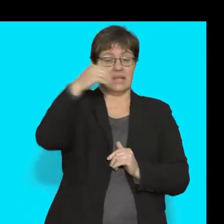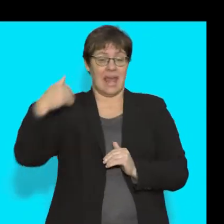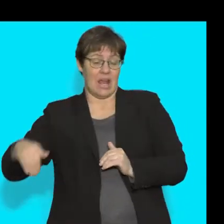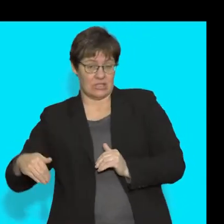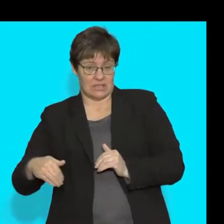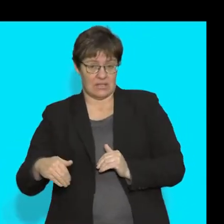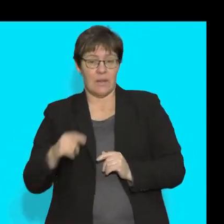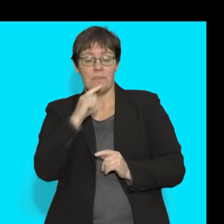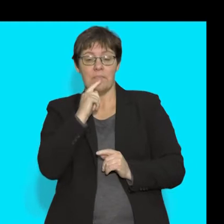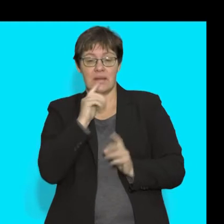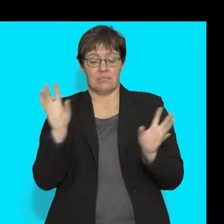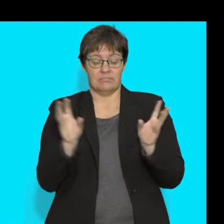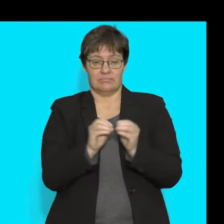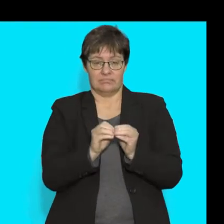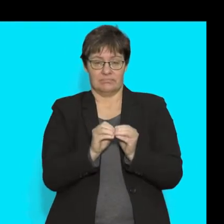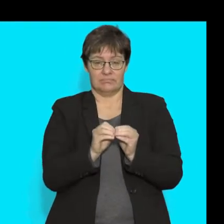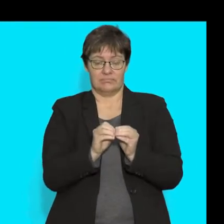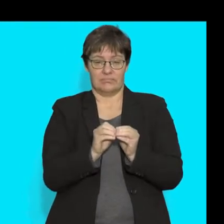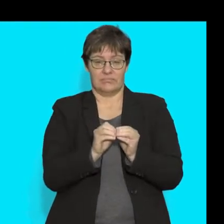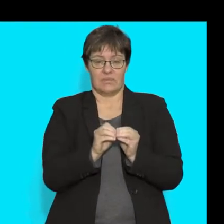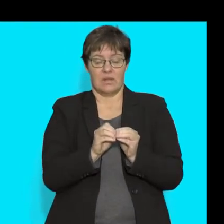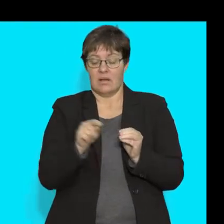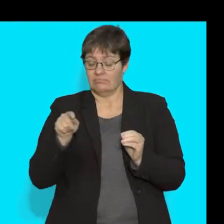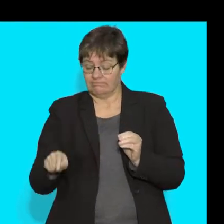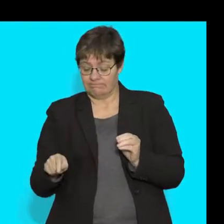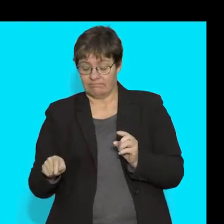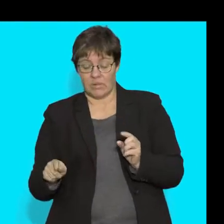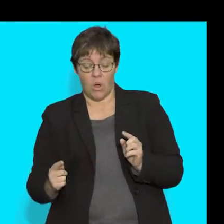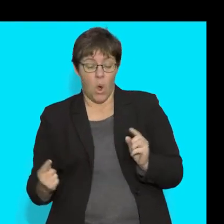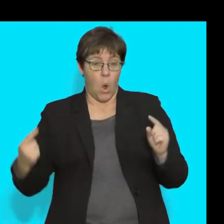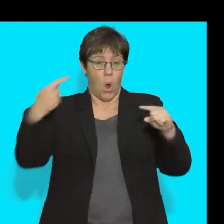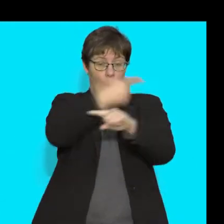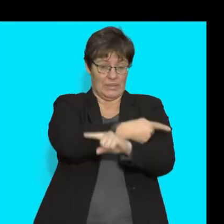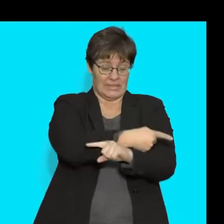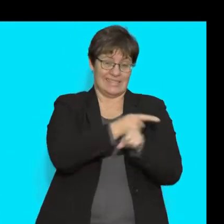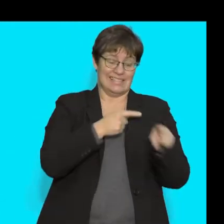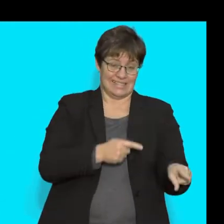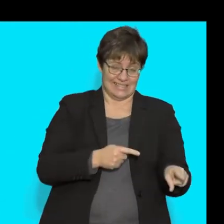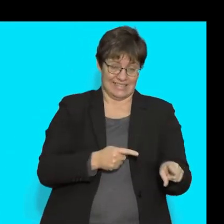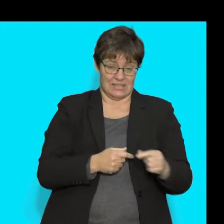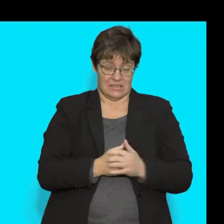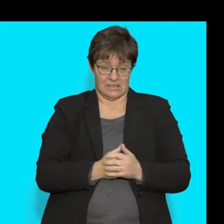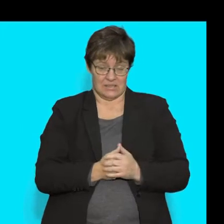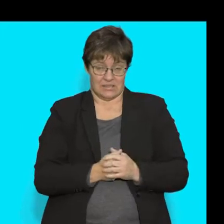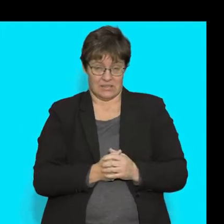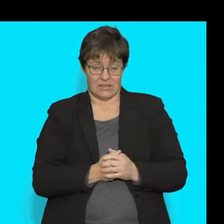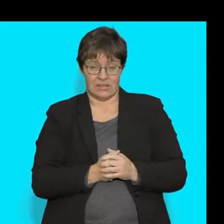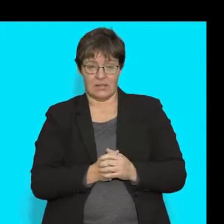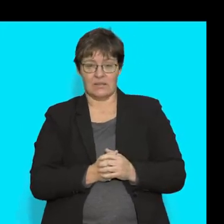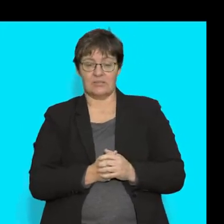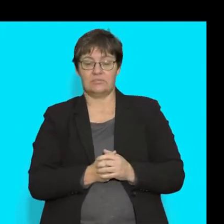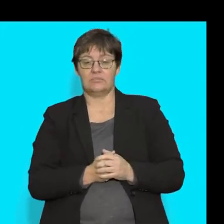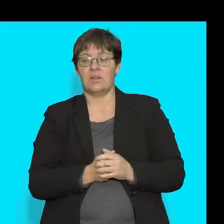equal to the sum of interior opposite angles. Now I want to show you dramatically, right? Not that I'm gonna